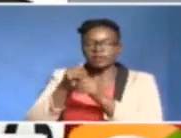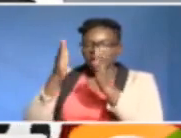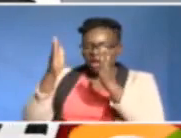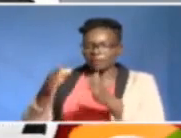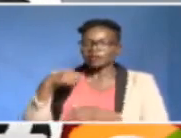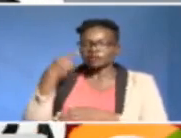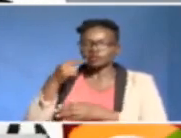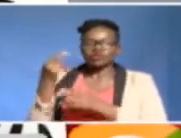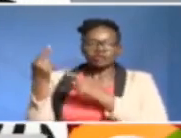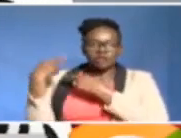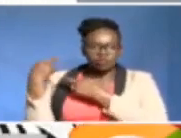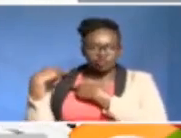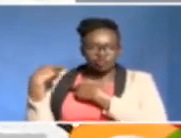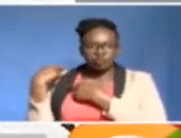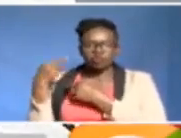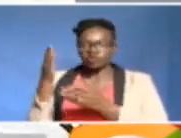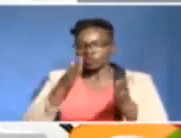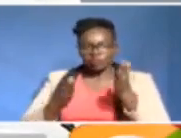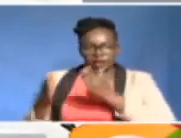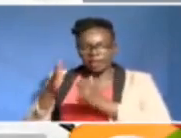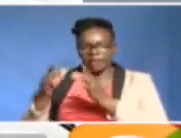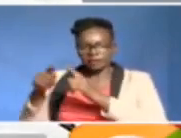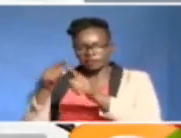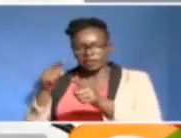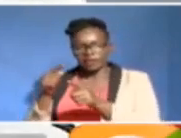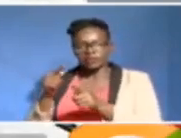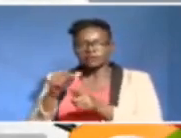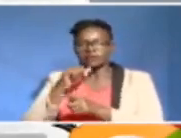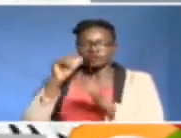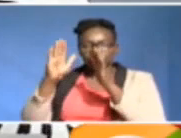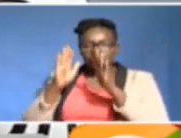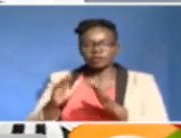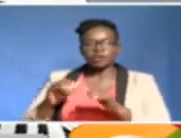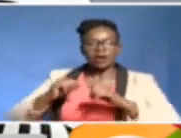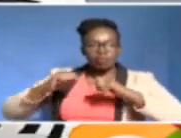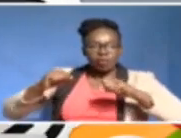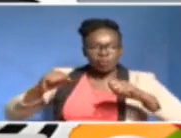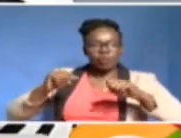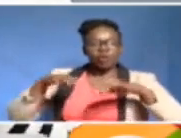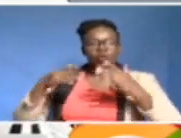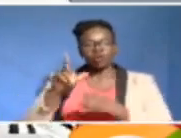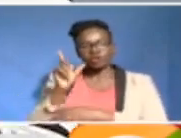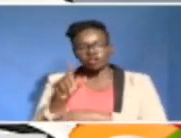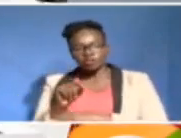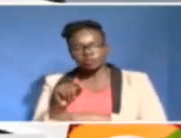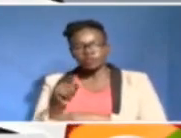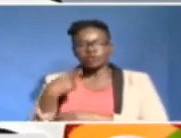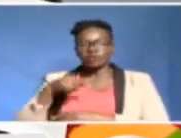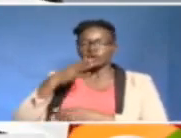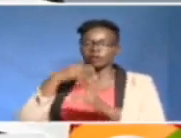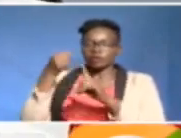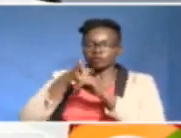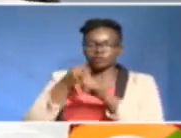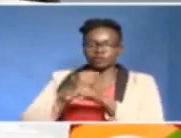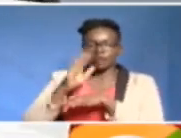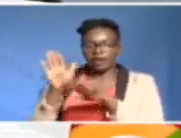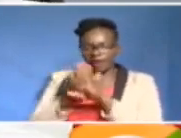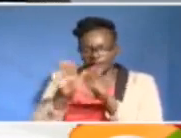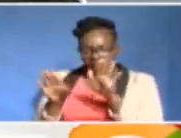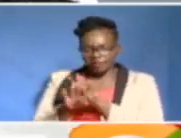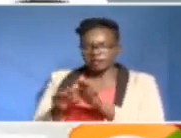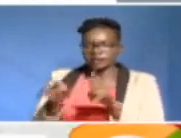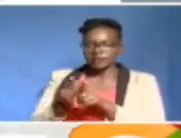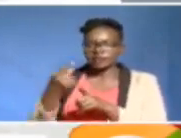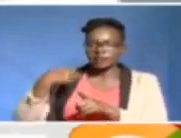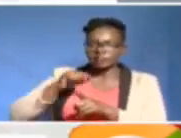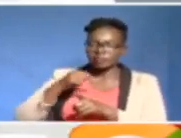who perpetrated it to be brought to book. It doesn't matter how high or how mighty. We will be pushing and we will be on the front line. But I